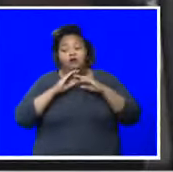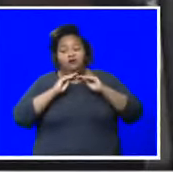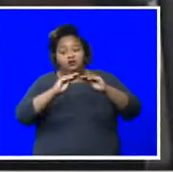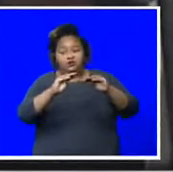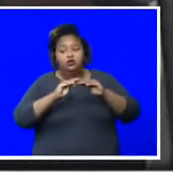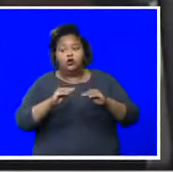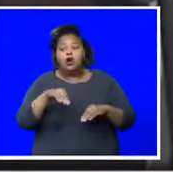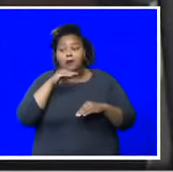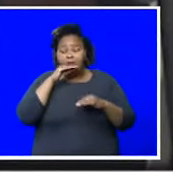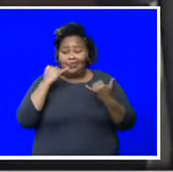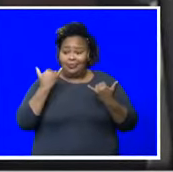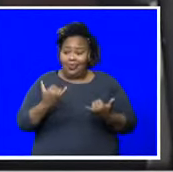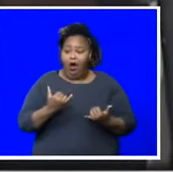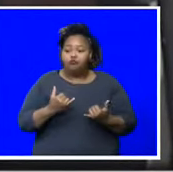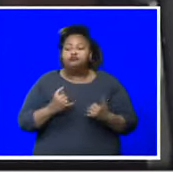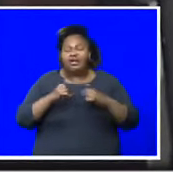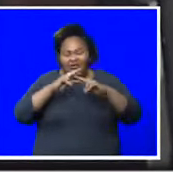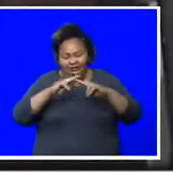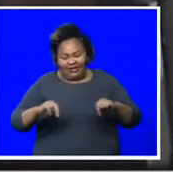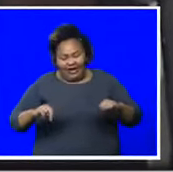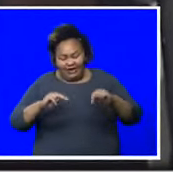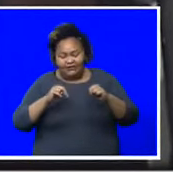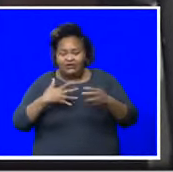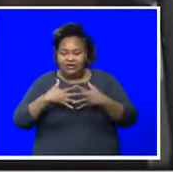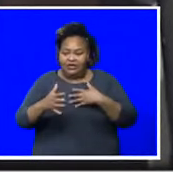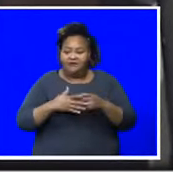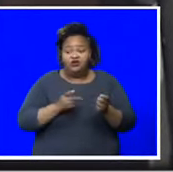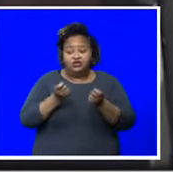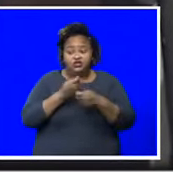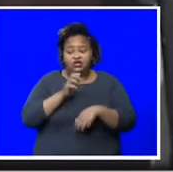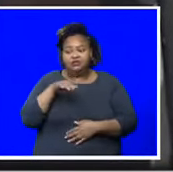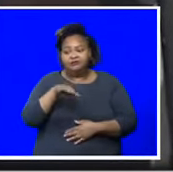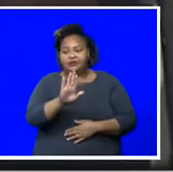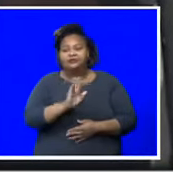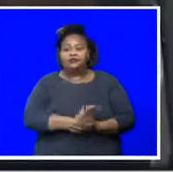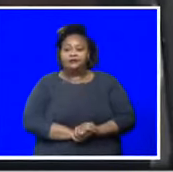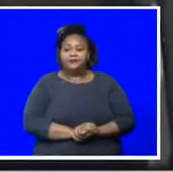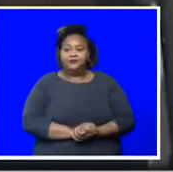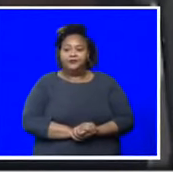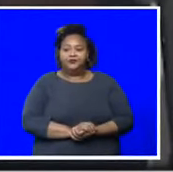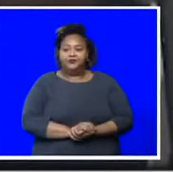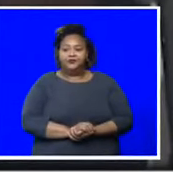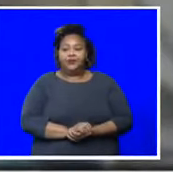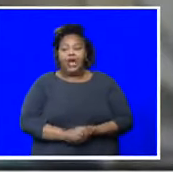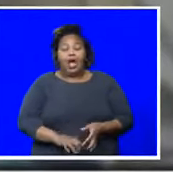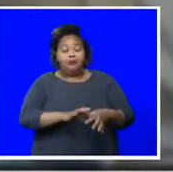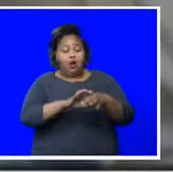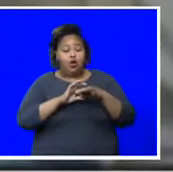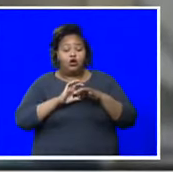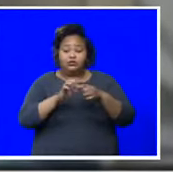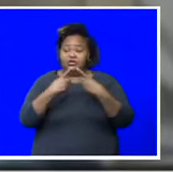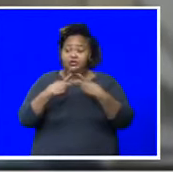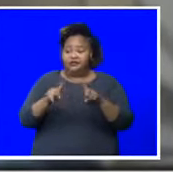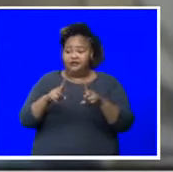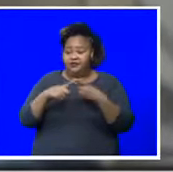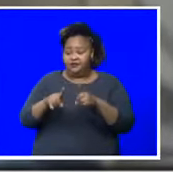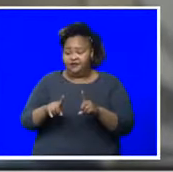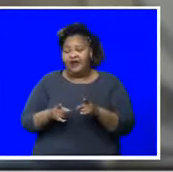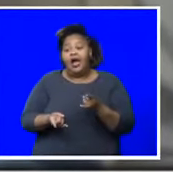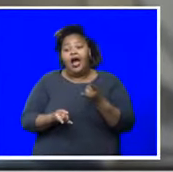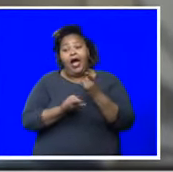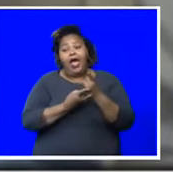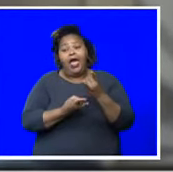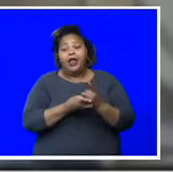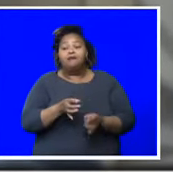country. Nemakhonoke lanawo insha eveni tikhona ke tinhlangano leti ngayisita yonaka insha kufaka ikhasi inhlangano ya